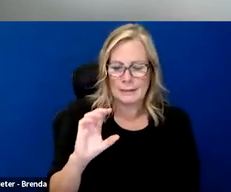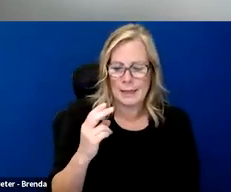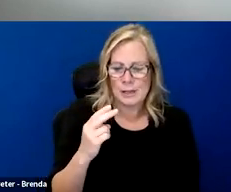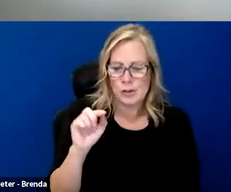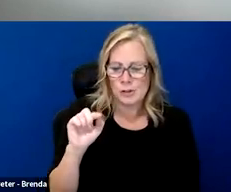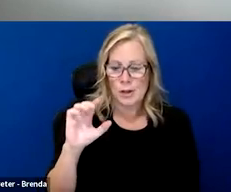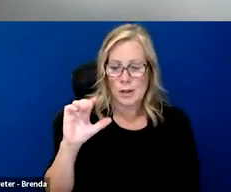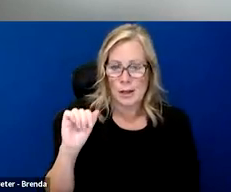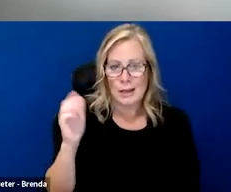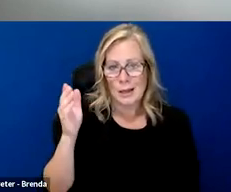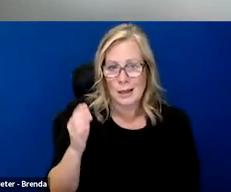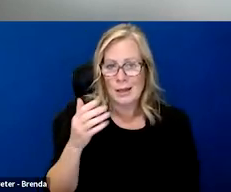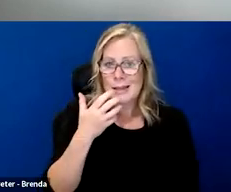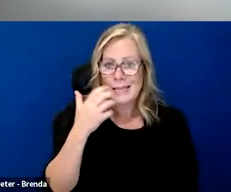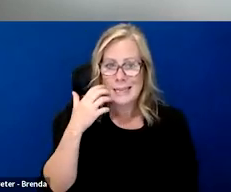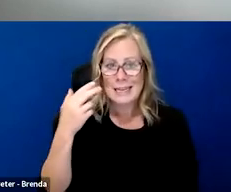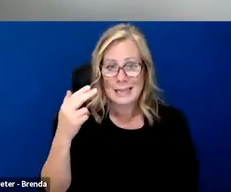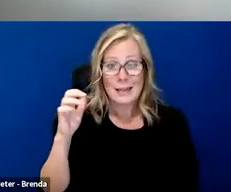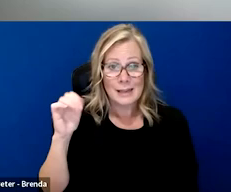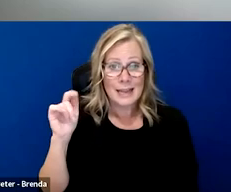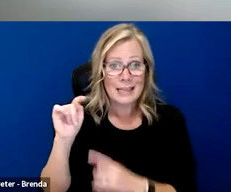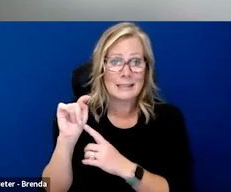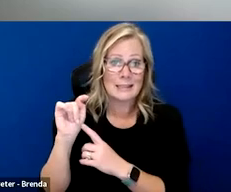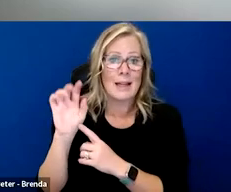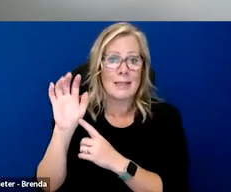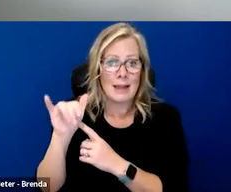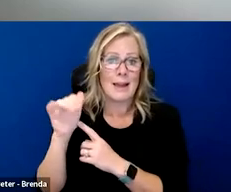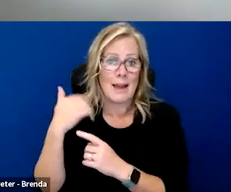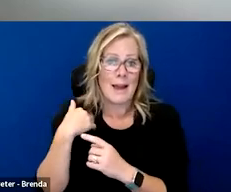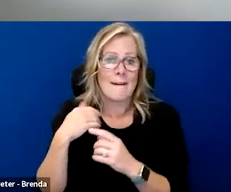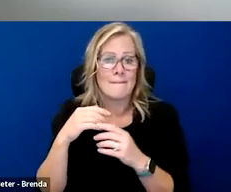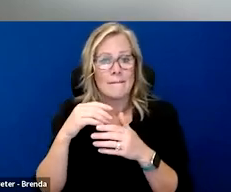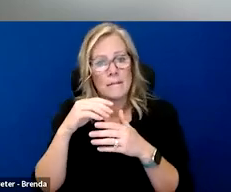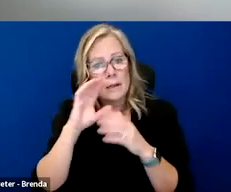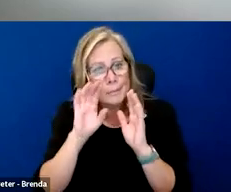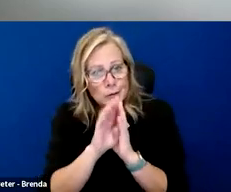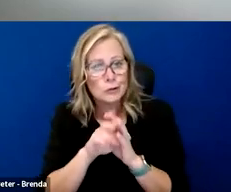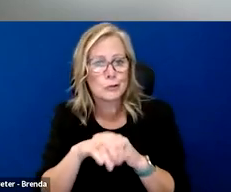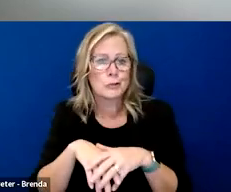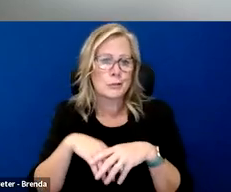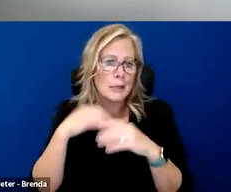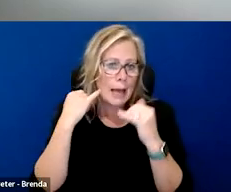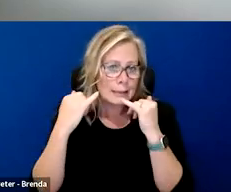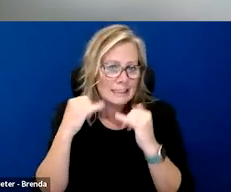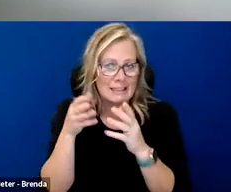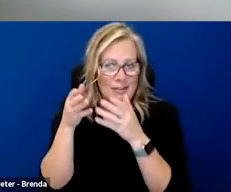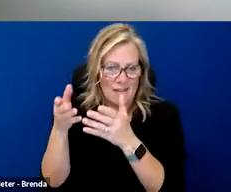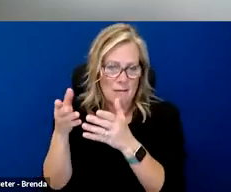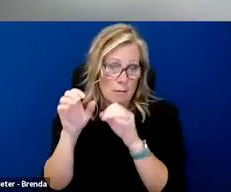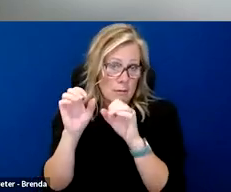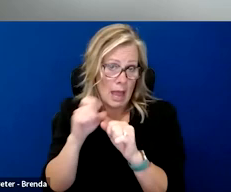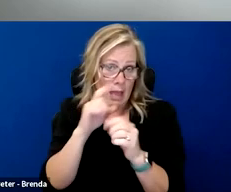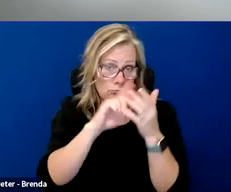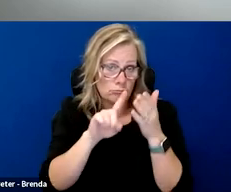vch.ca/heat, our extreme heat website of the health authority that we're glad to share. But again, some of these milder symptoms in an